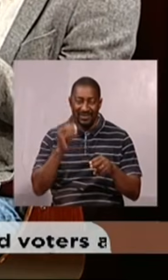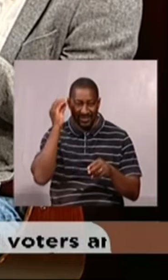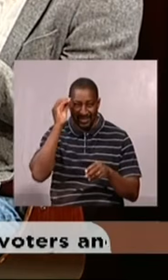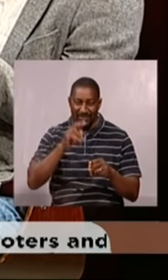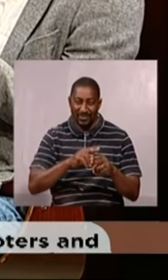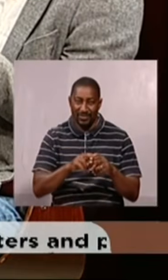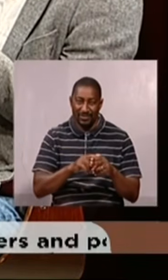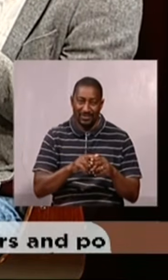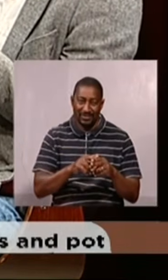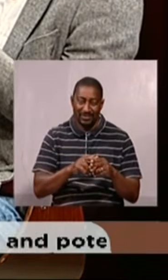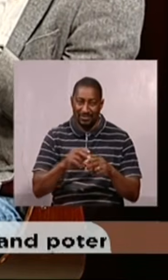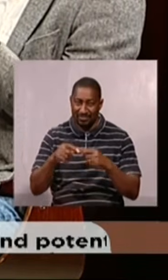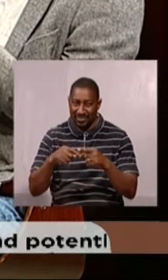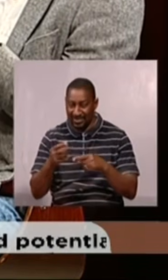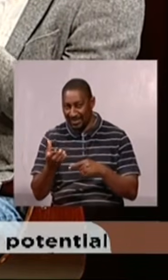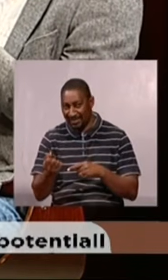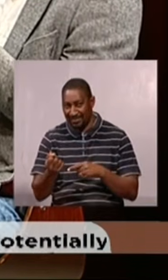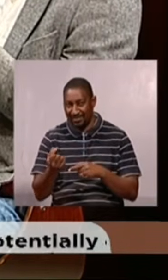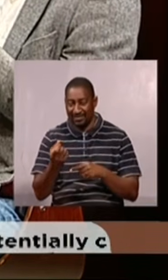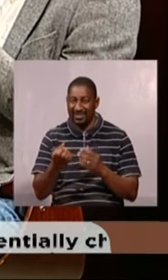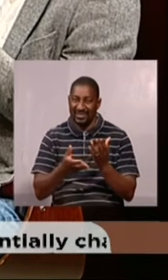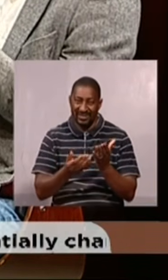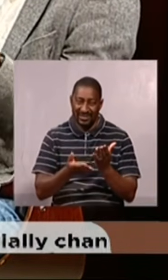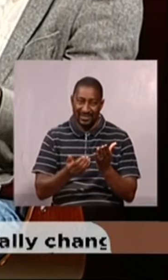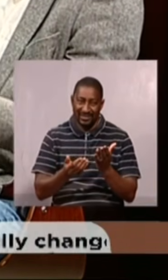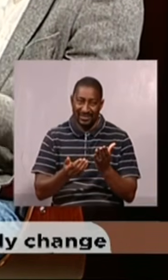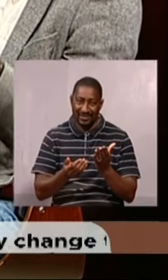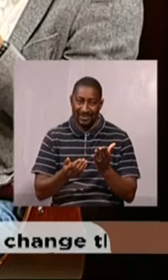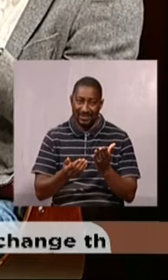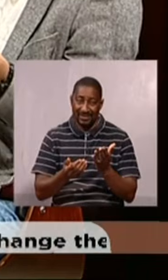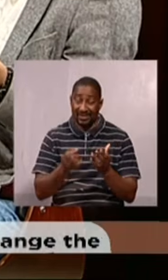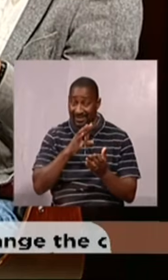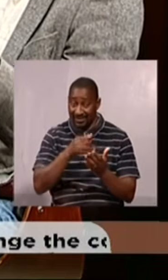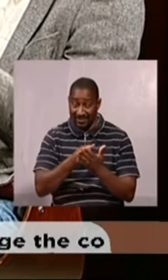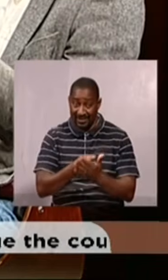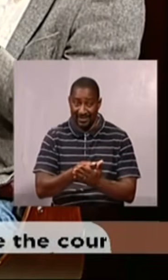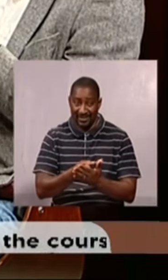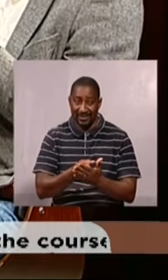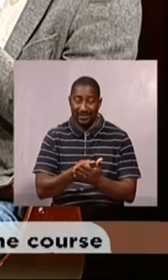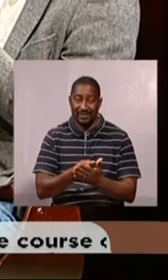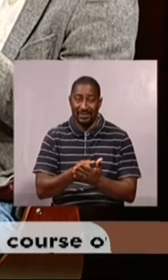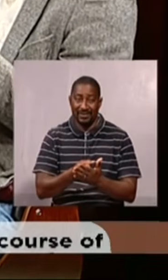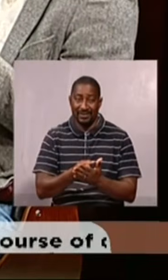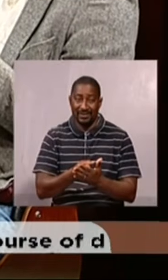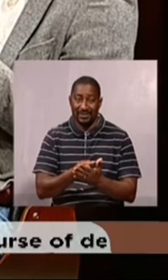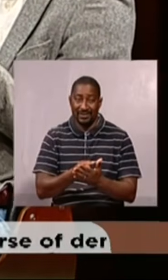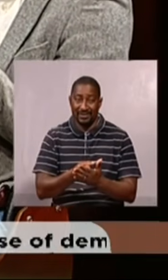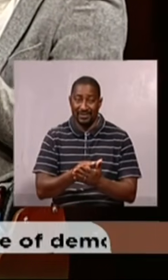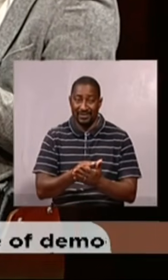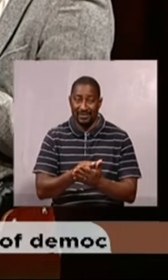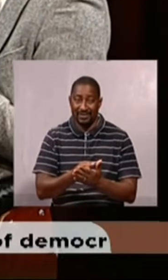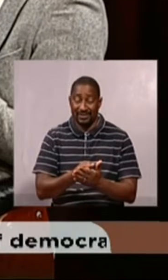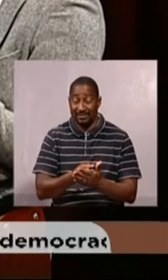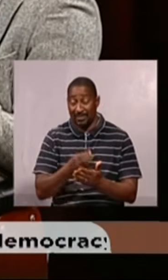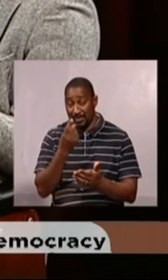there is a process for it to do it, but it's easy if you make an effort. If you have that already, there's a trust from people, okay, this is the official page and